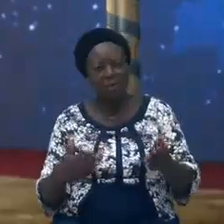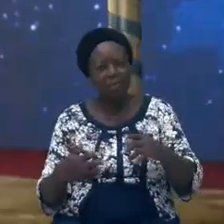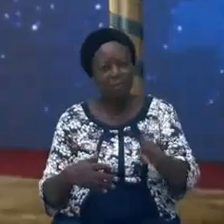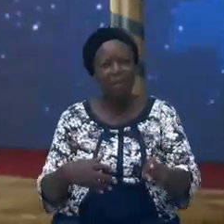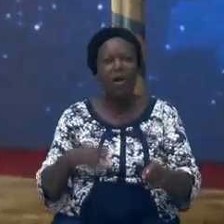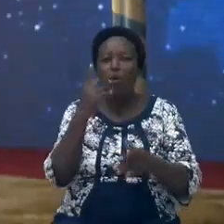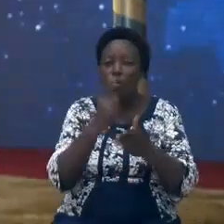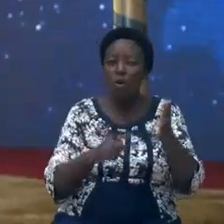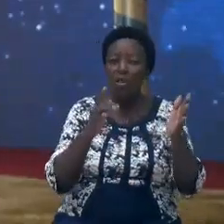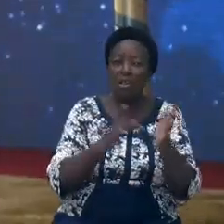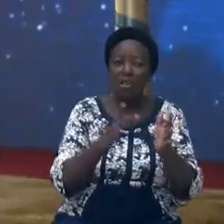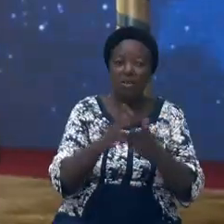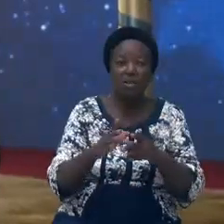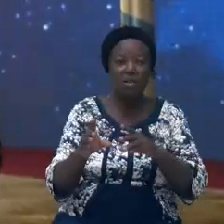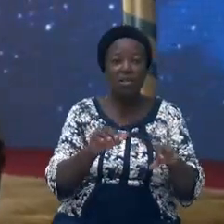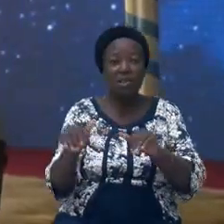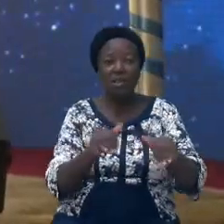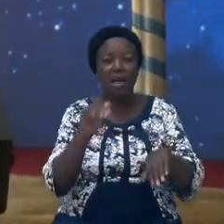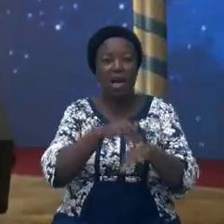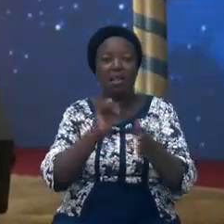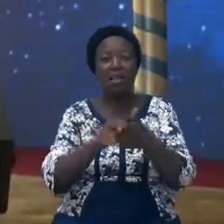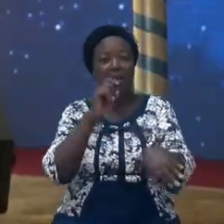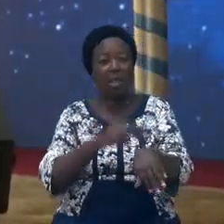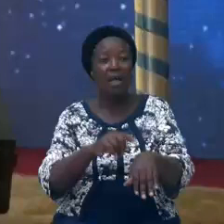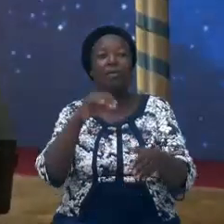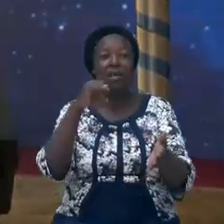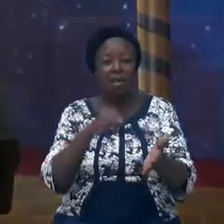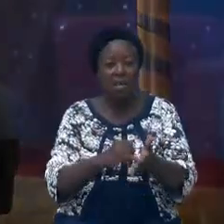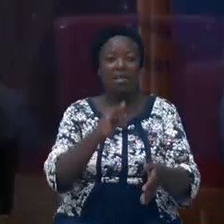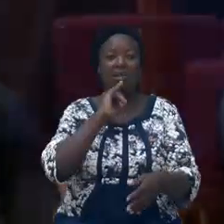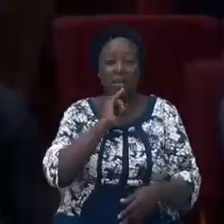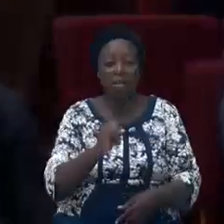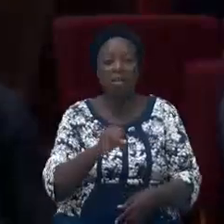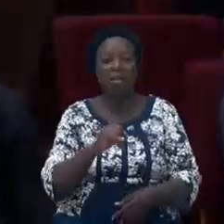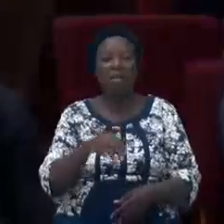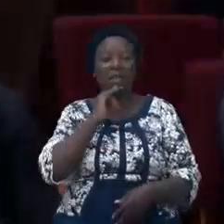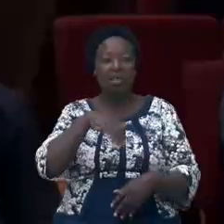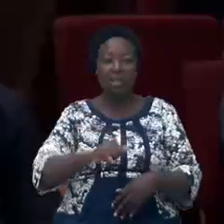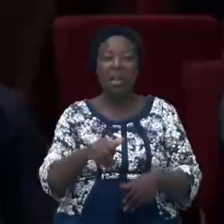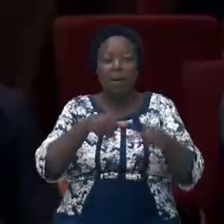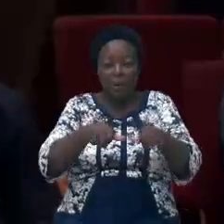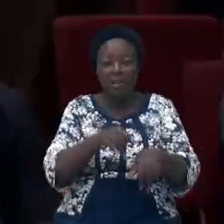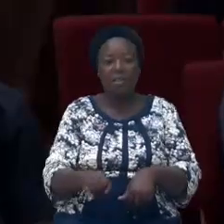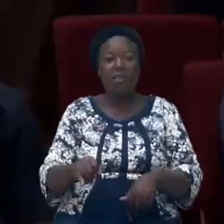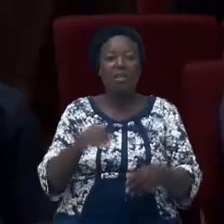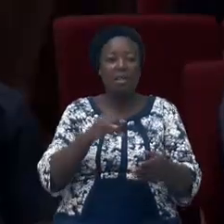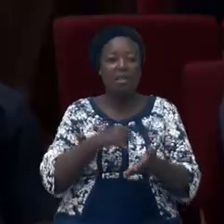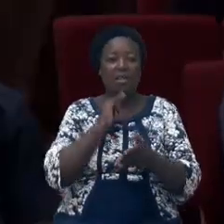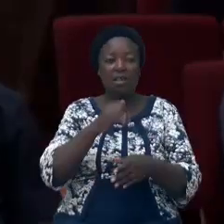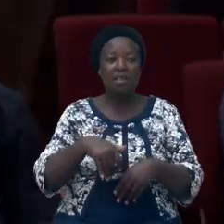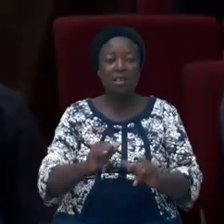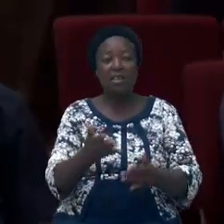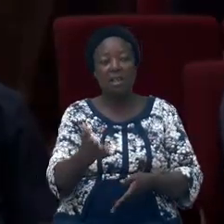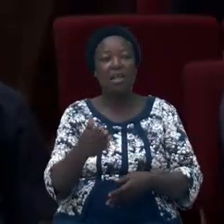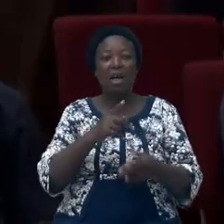is bad. Can I tell you something? What Jesus did at that time, it is. It's still